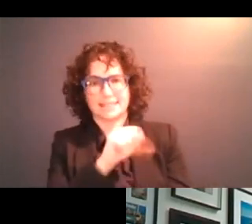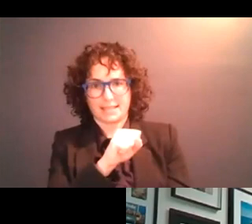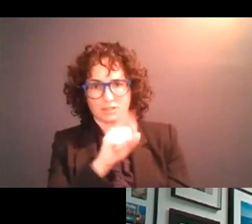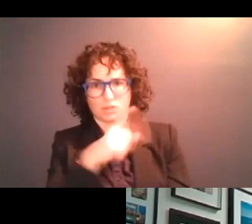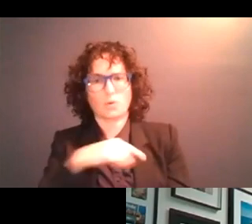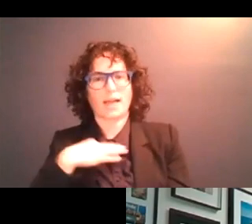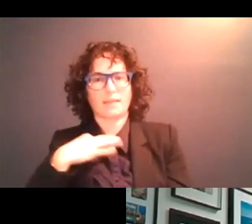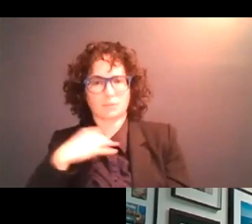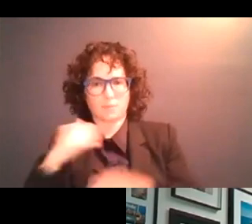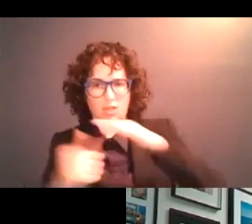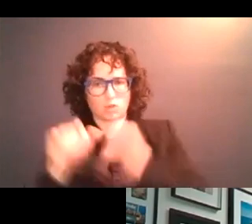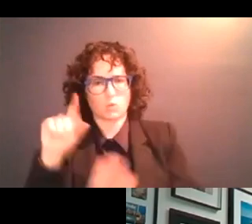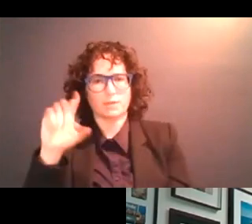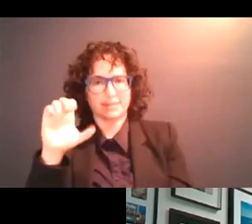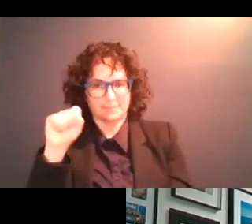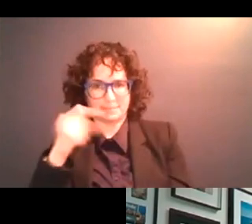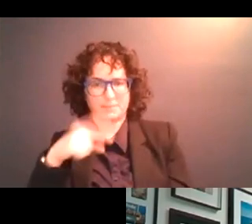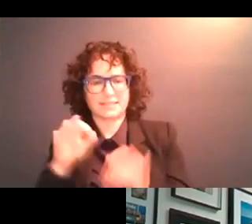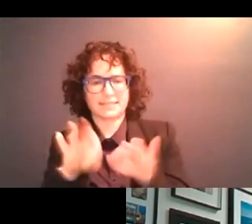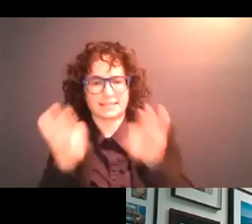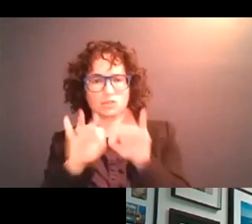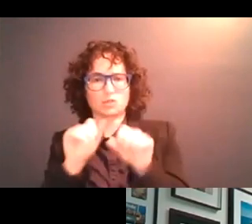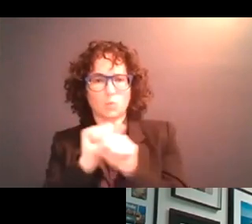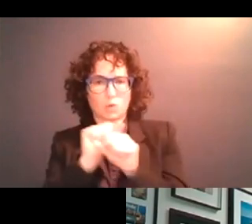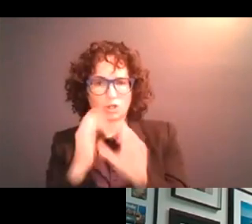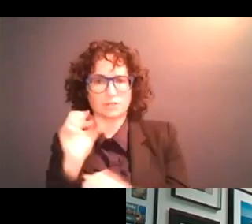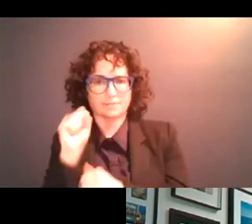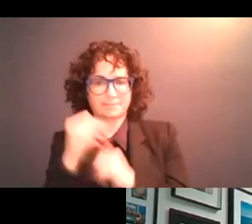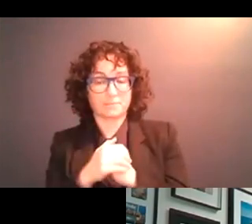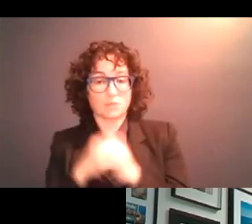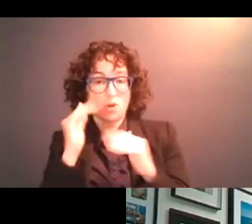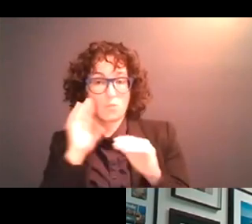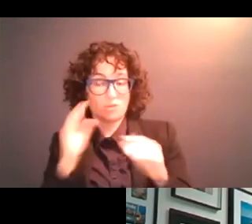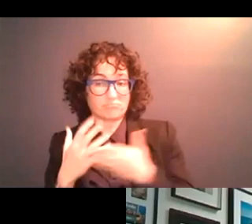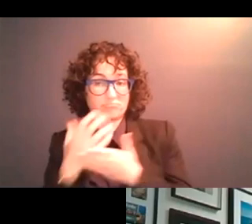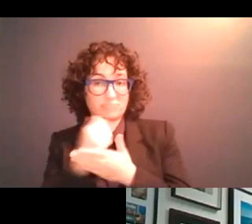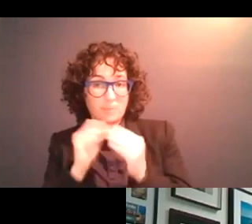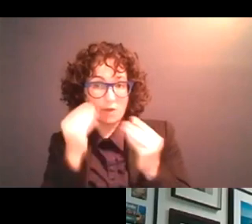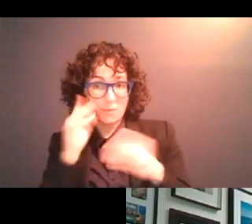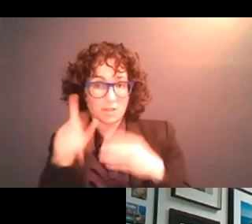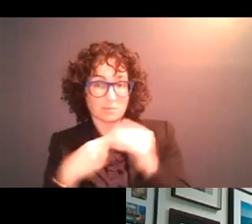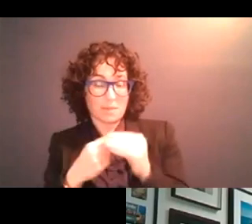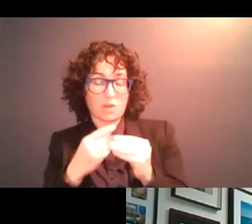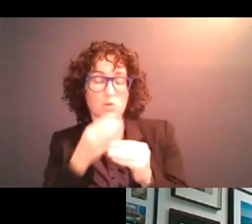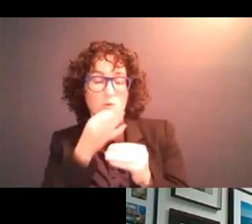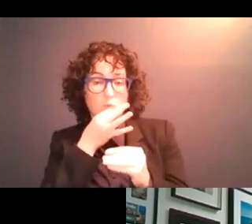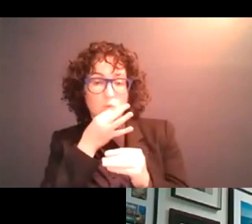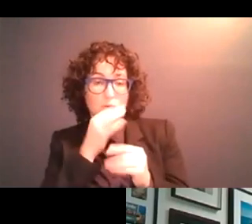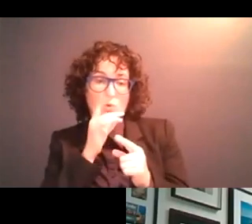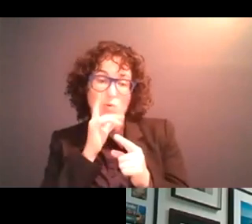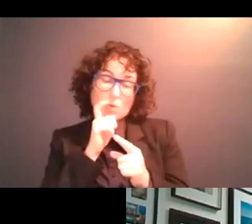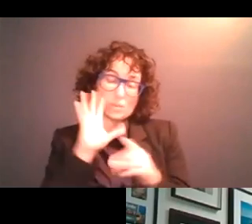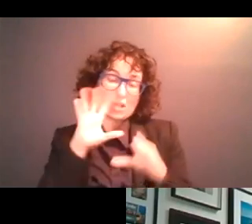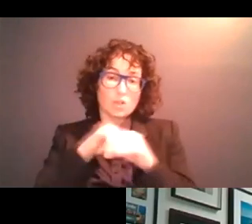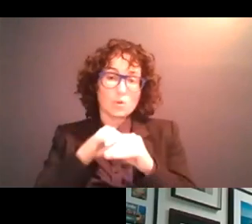eligible under 1C as essential workers. And we're hoping to have more information out specifically about who's included and also